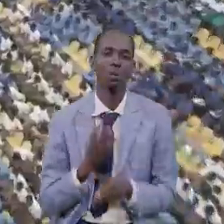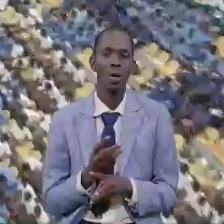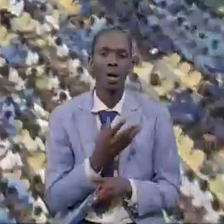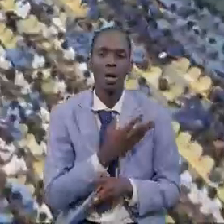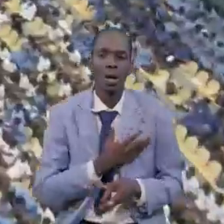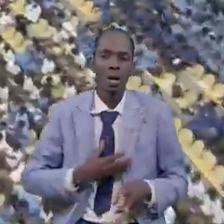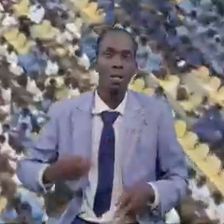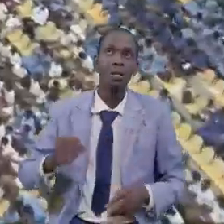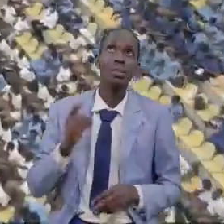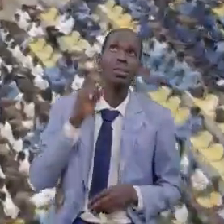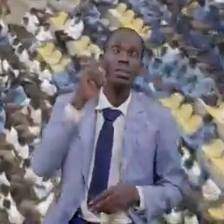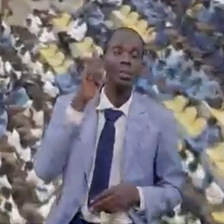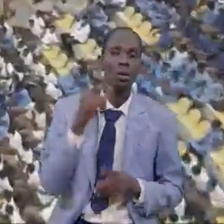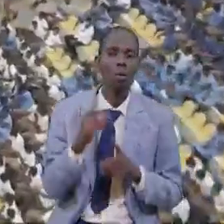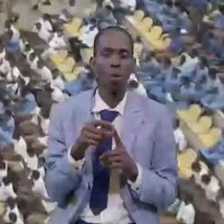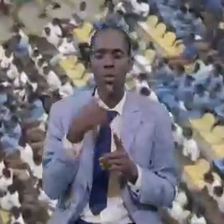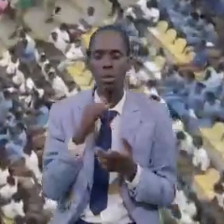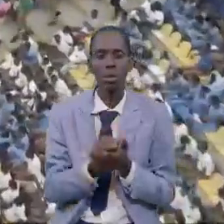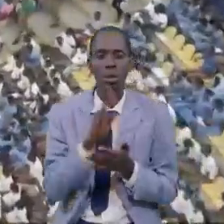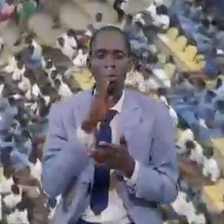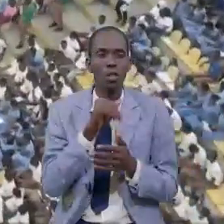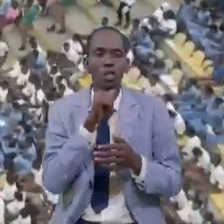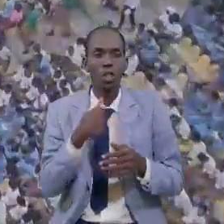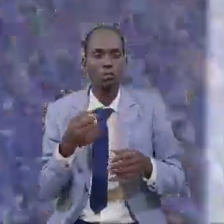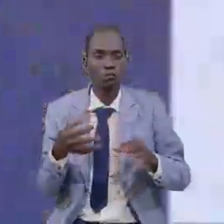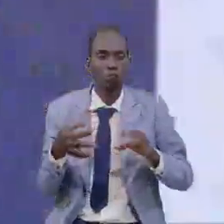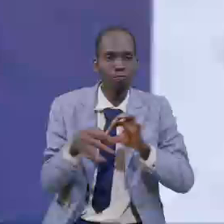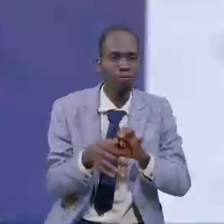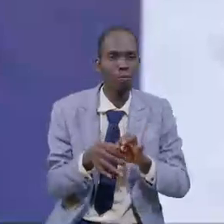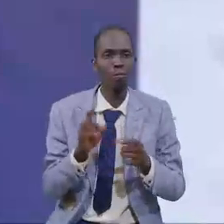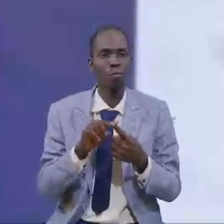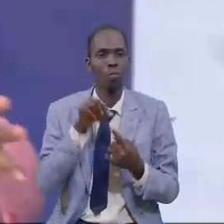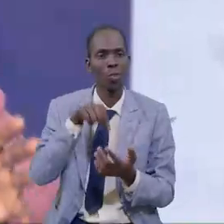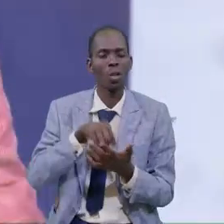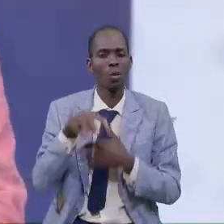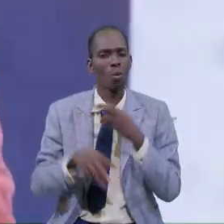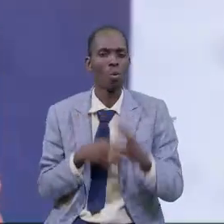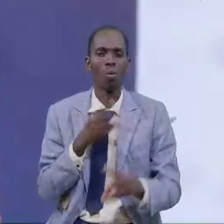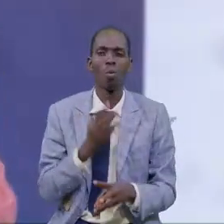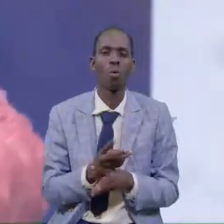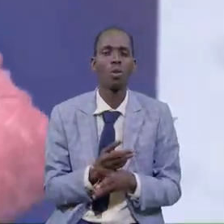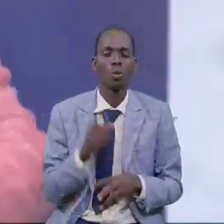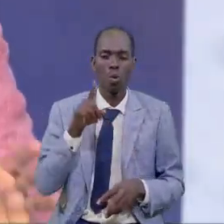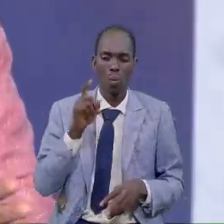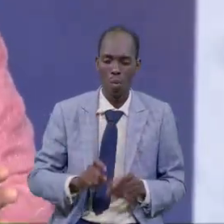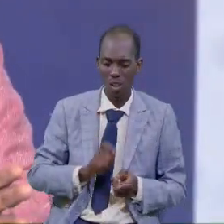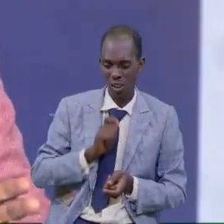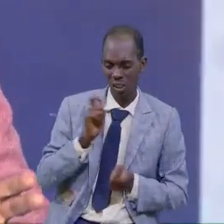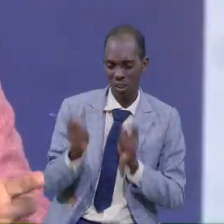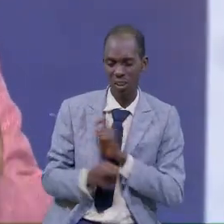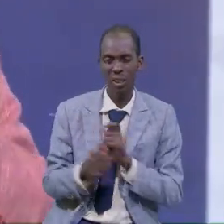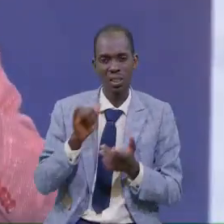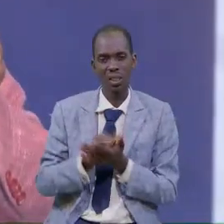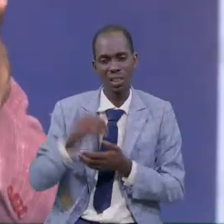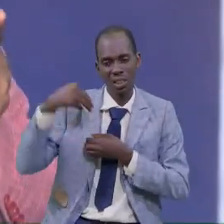to this world. And we need to change all that within a community, within